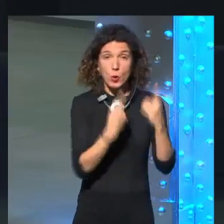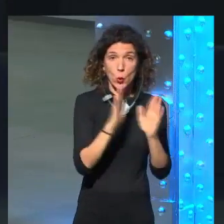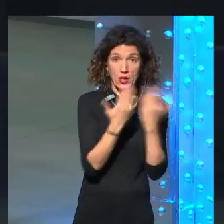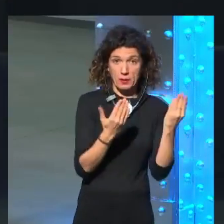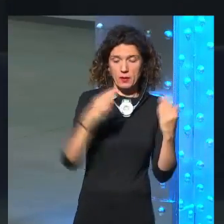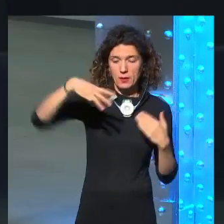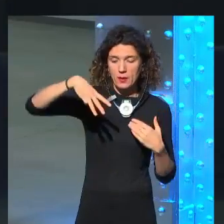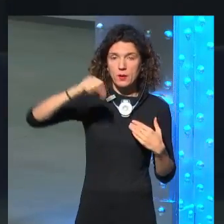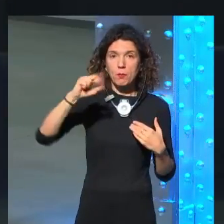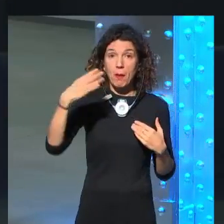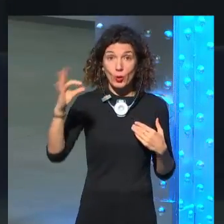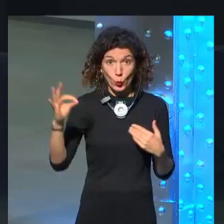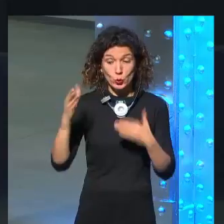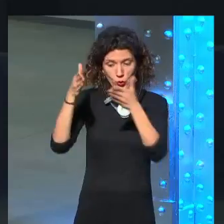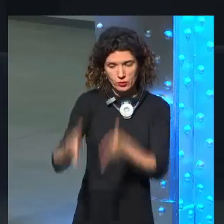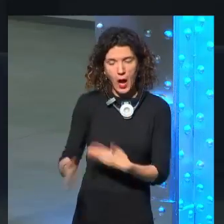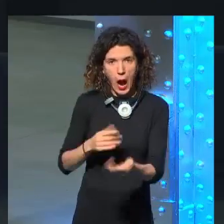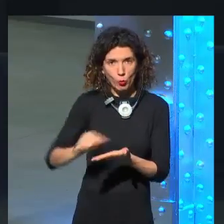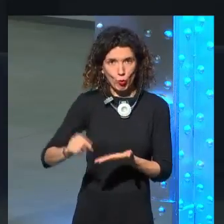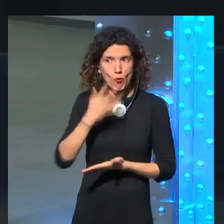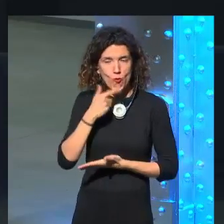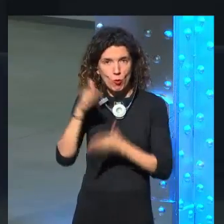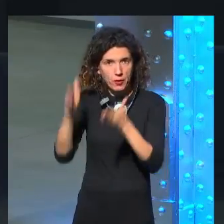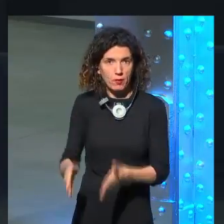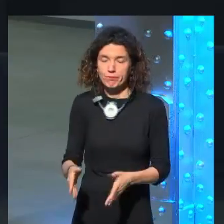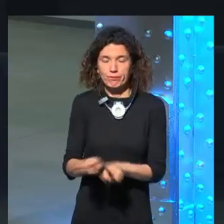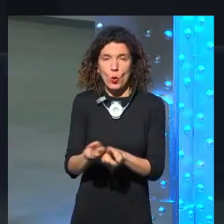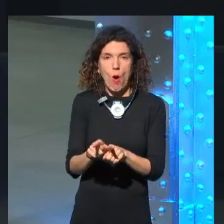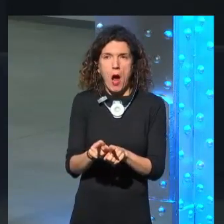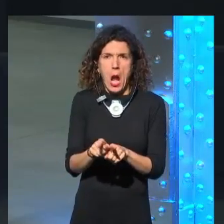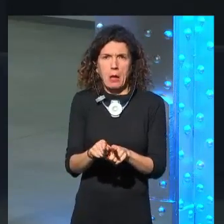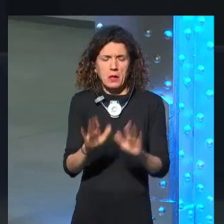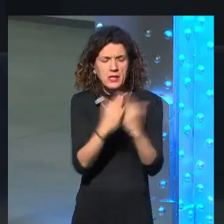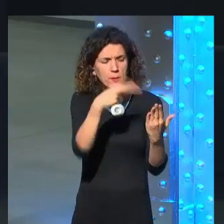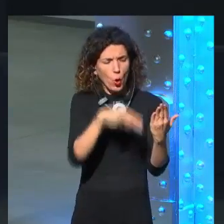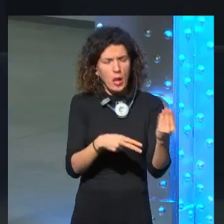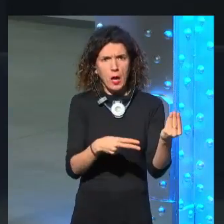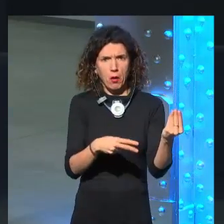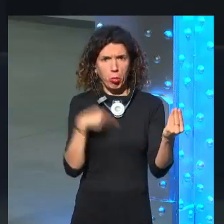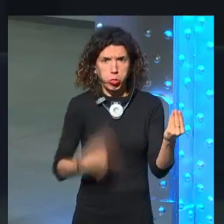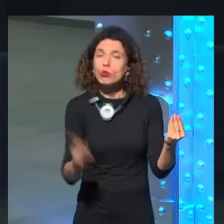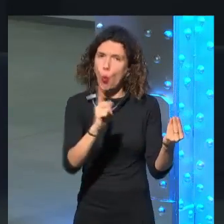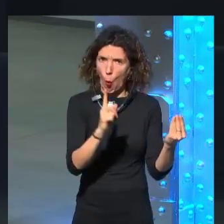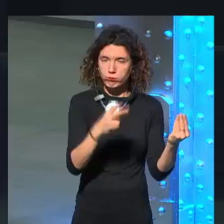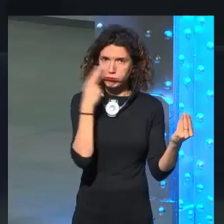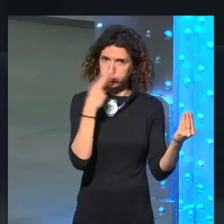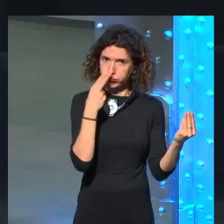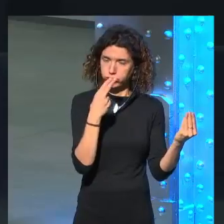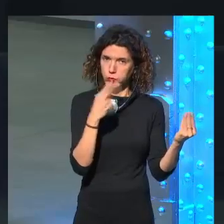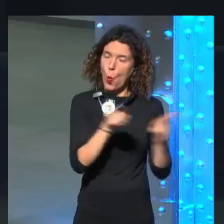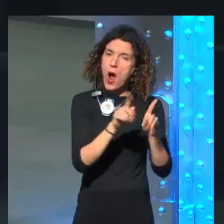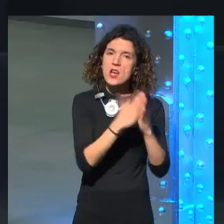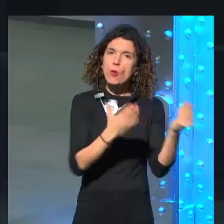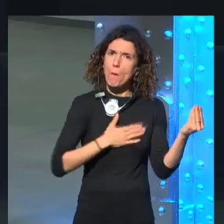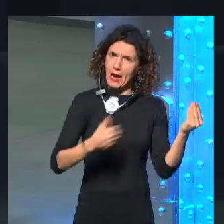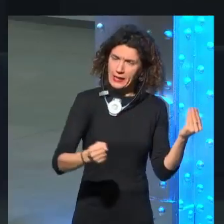scientist encounters throughout his career. I guess that all of you that know Marcus will not